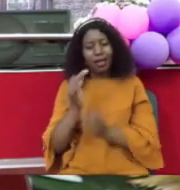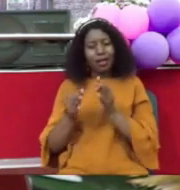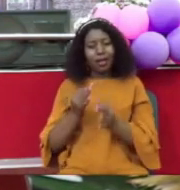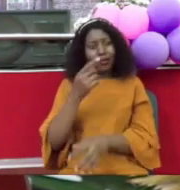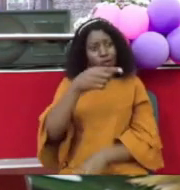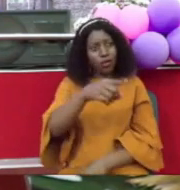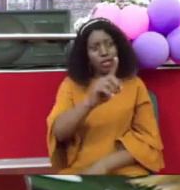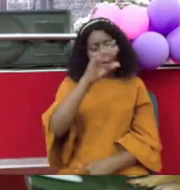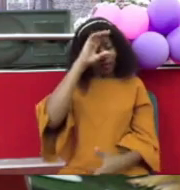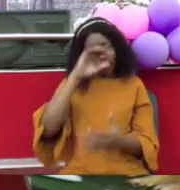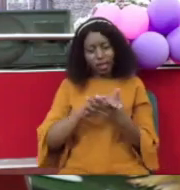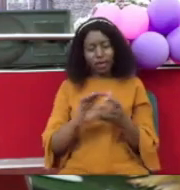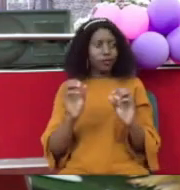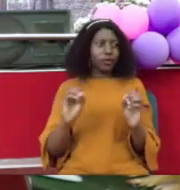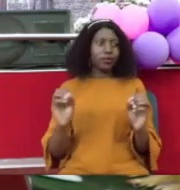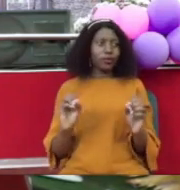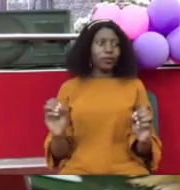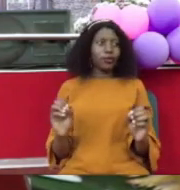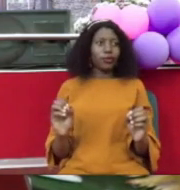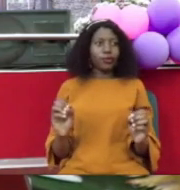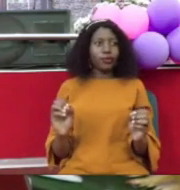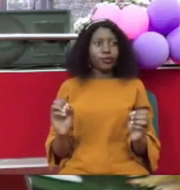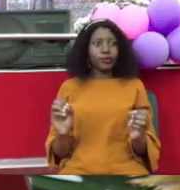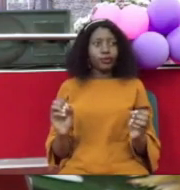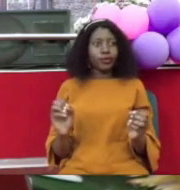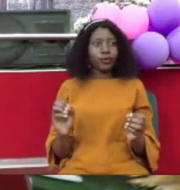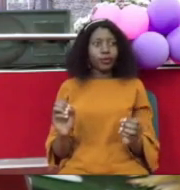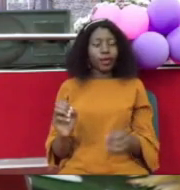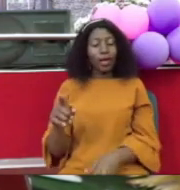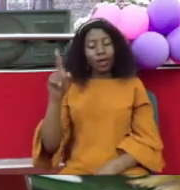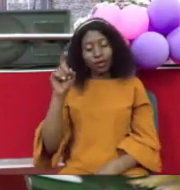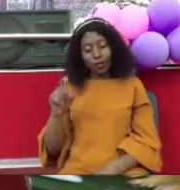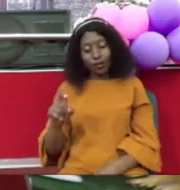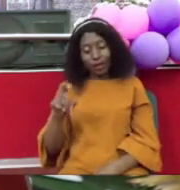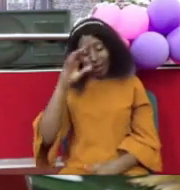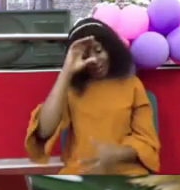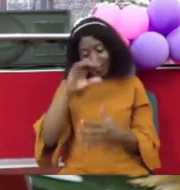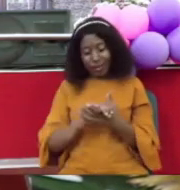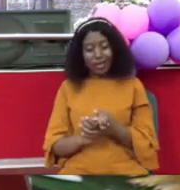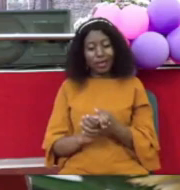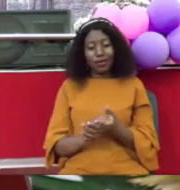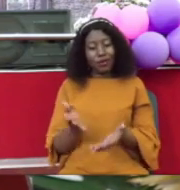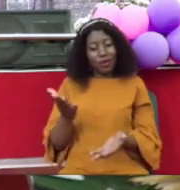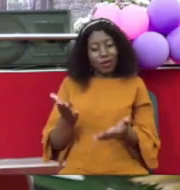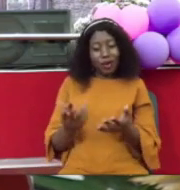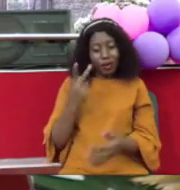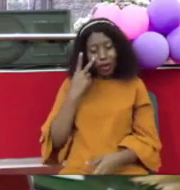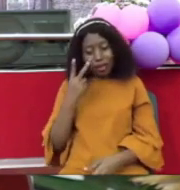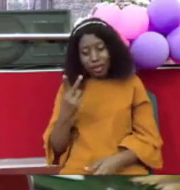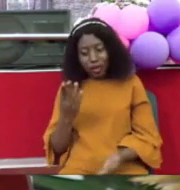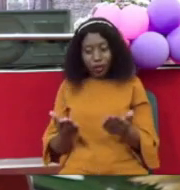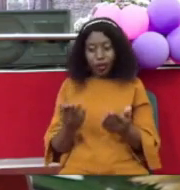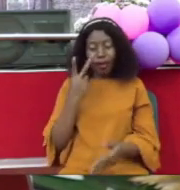Inahuzunisha sana kama wewe mwenyewe hauamini. And you have to believe whether you see it or not. You may be in pain, but you have to believe by